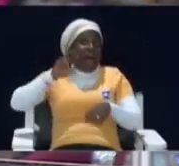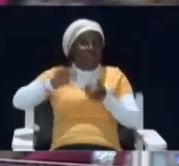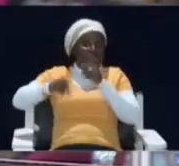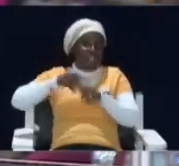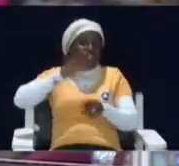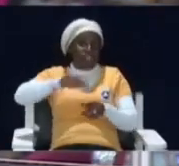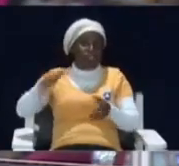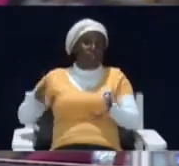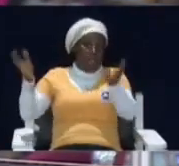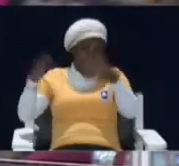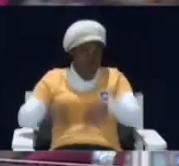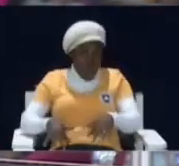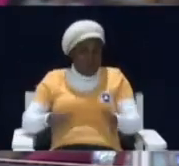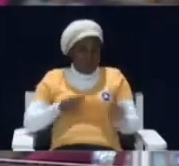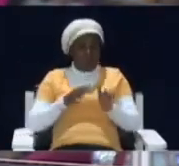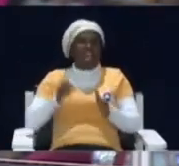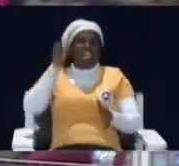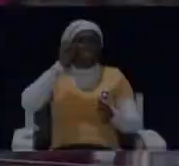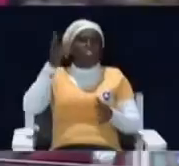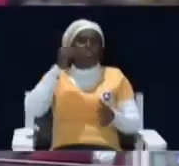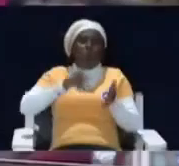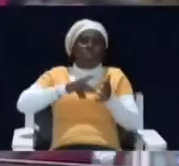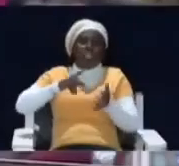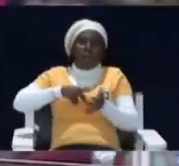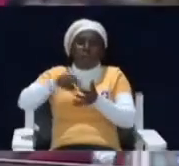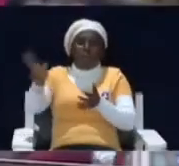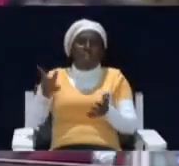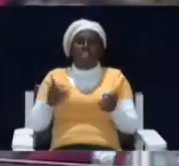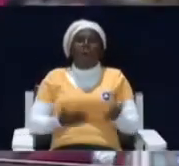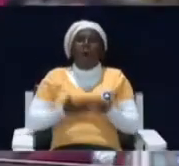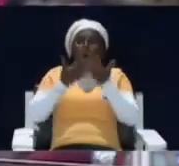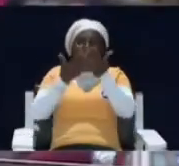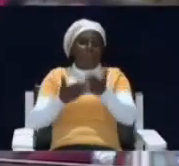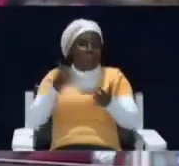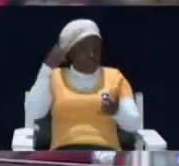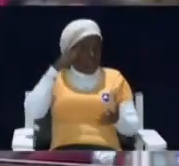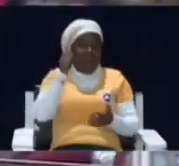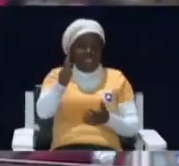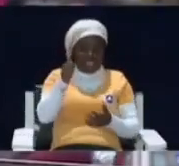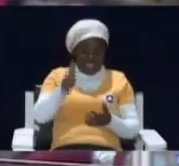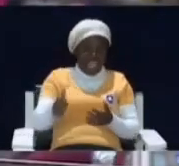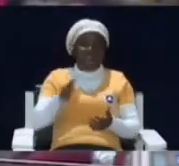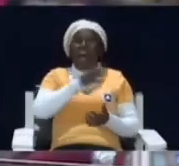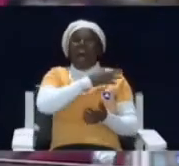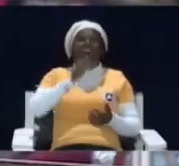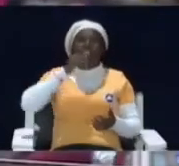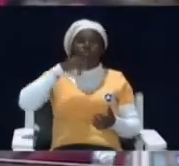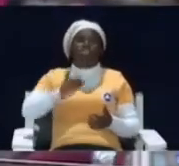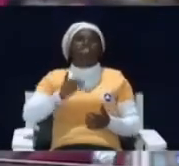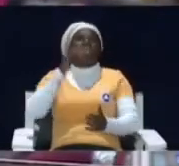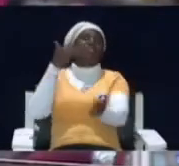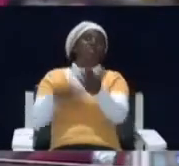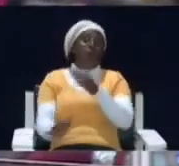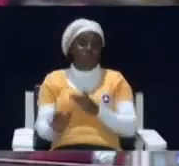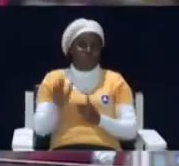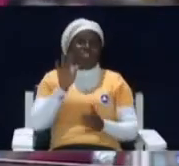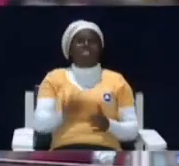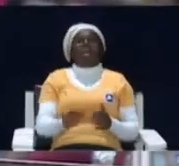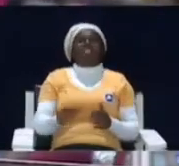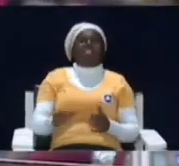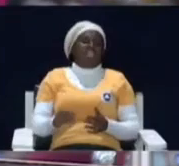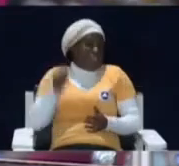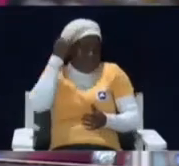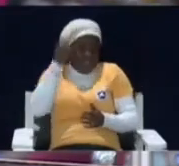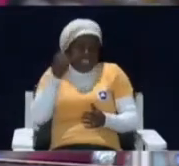for herself and the unborn child she was expecting. She was paying tithe for unborn child she